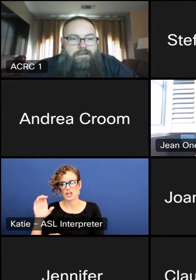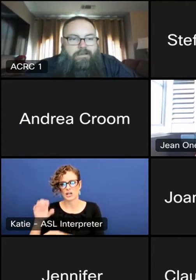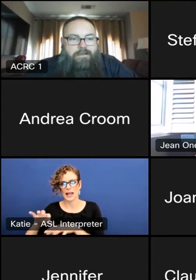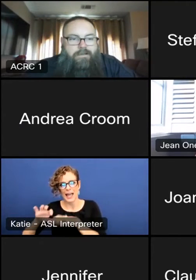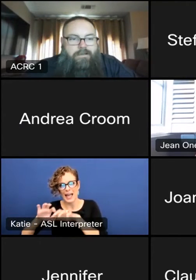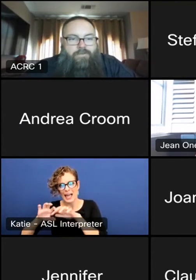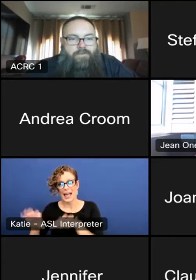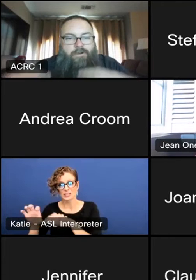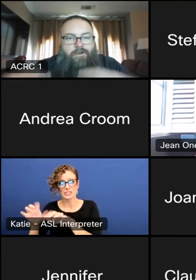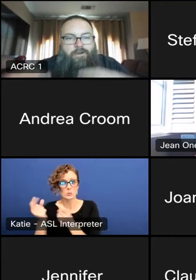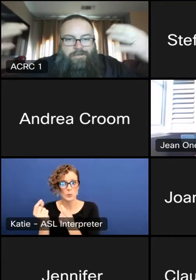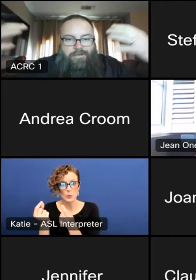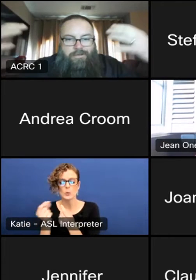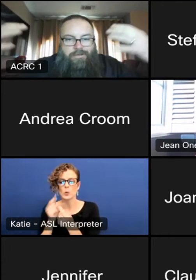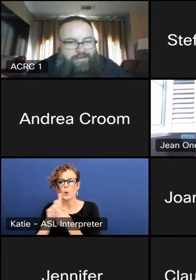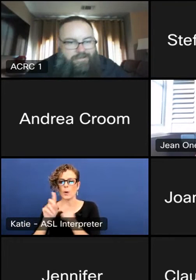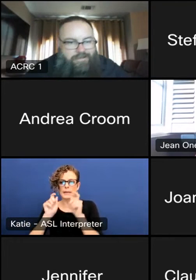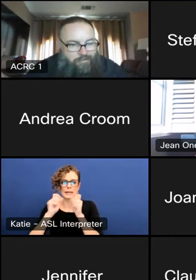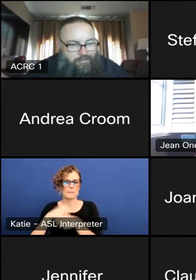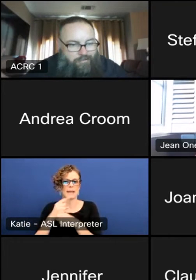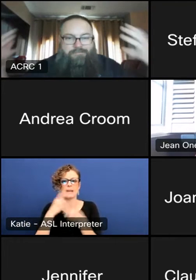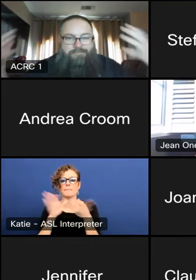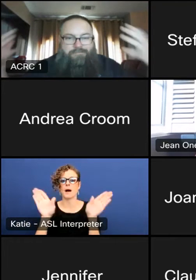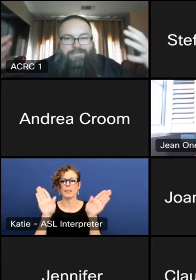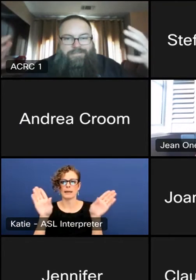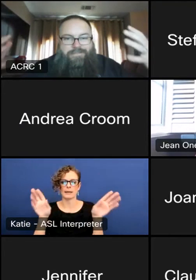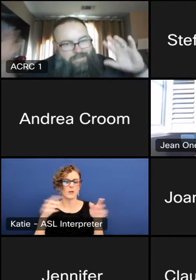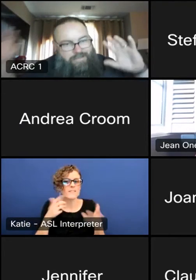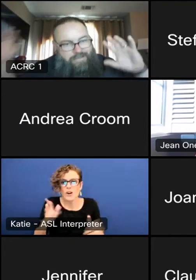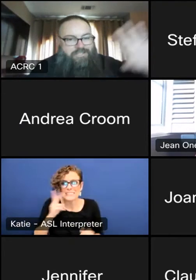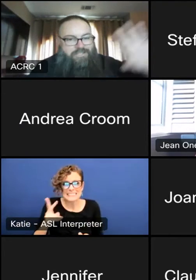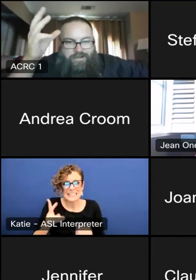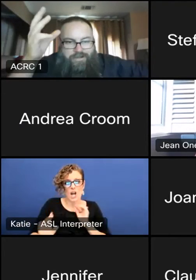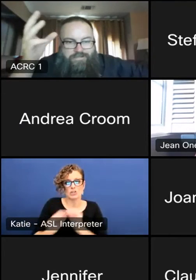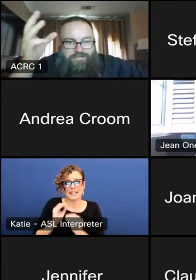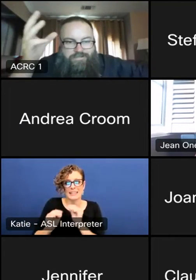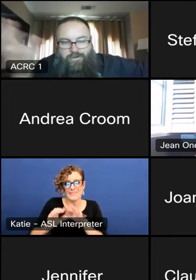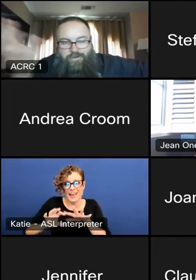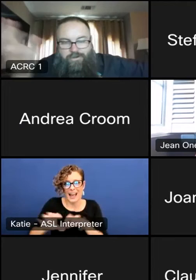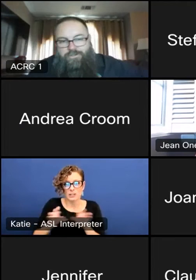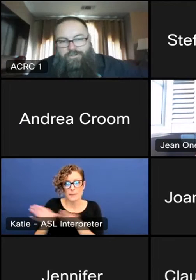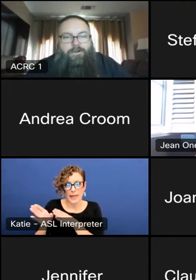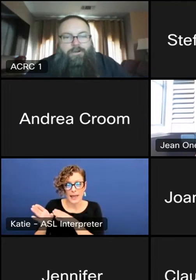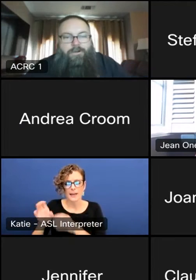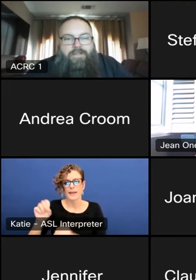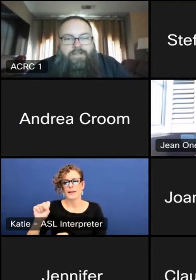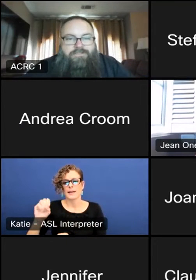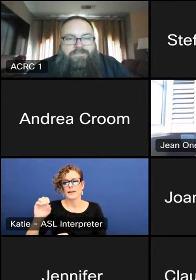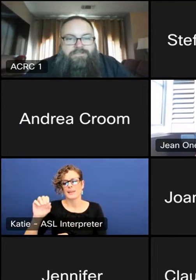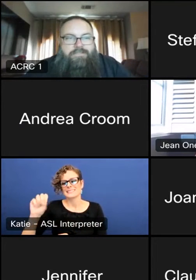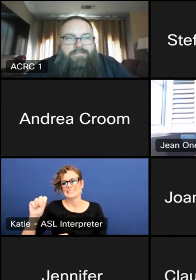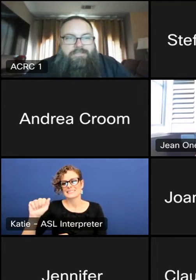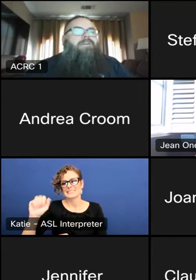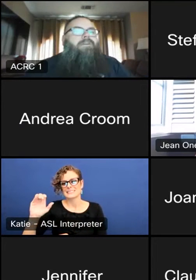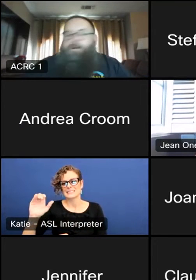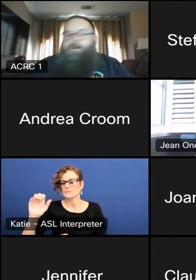taken as well. We've already seen the corrective action plans and the sanctions letters having to go over to the Department of Developmental